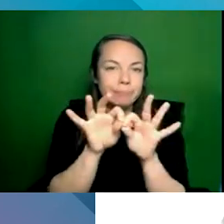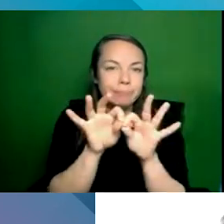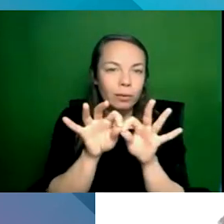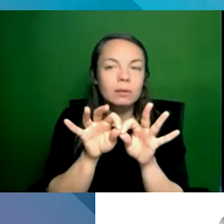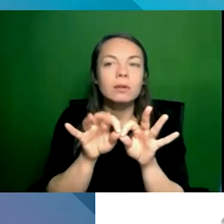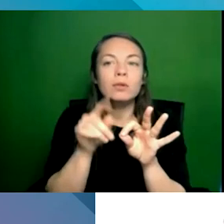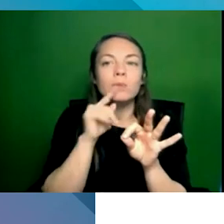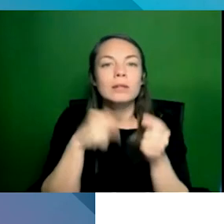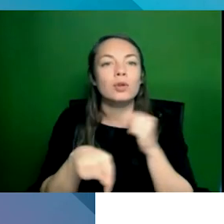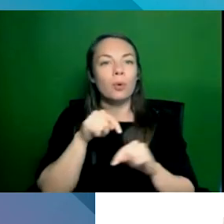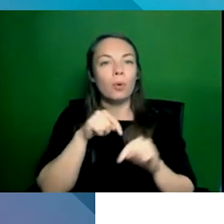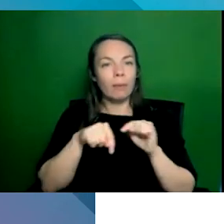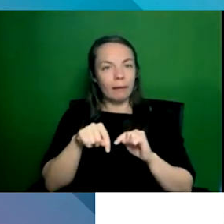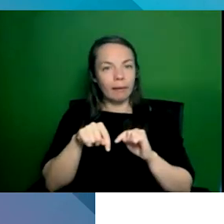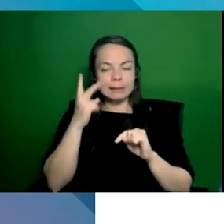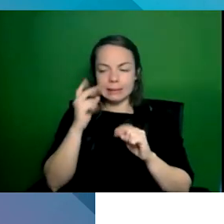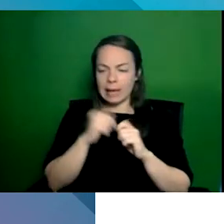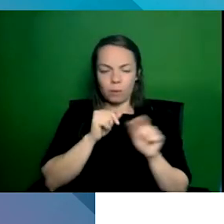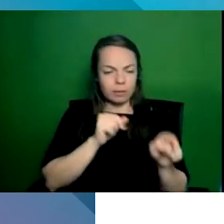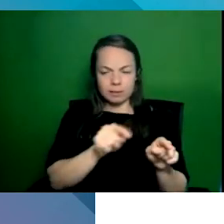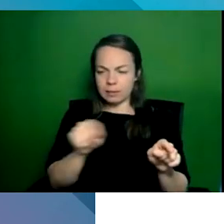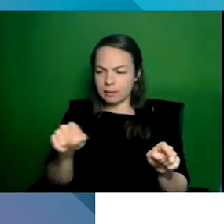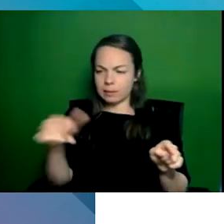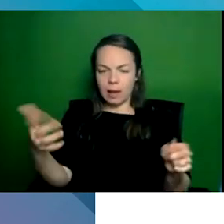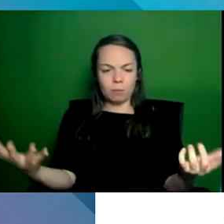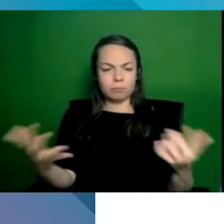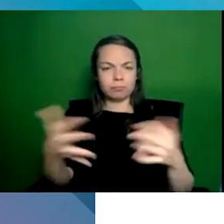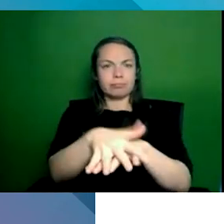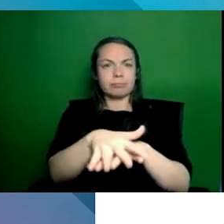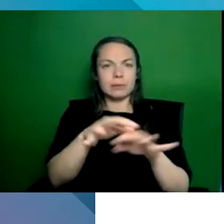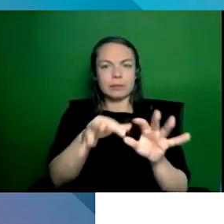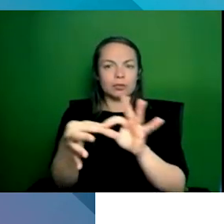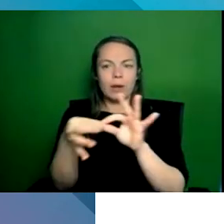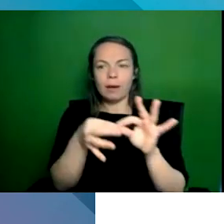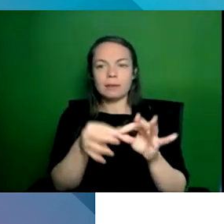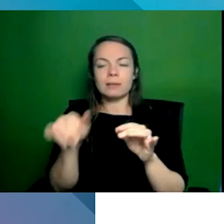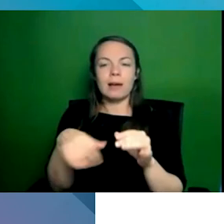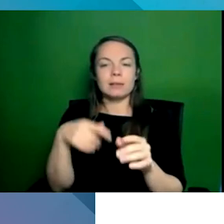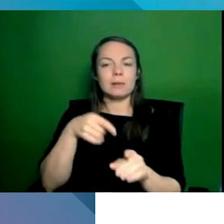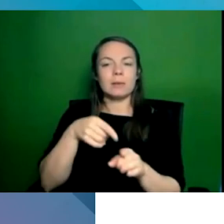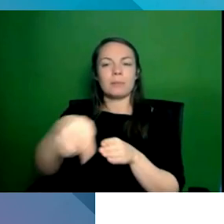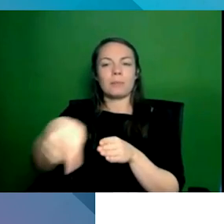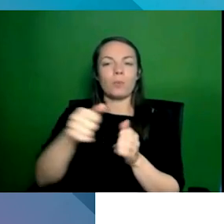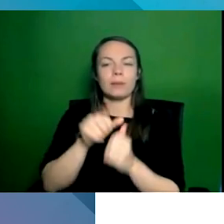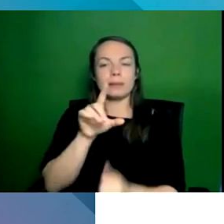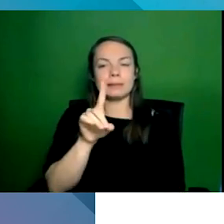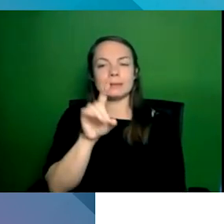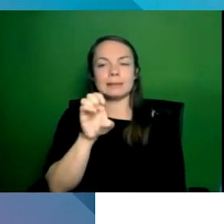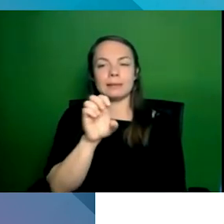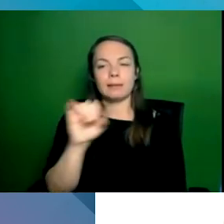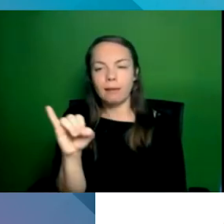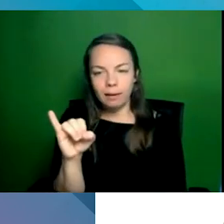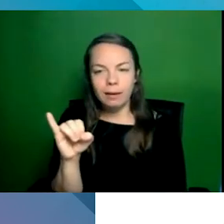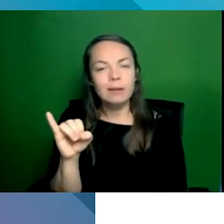things integrate and interact. And I think that's the root behind like DEI is the idea of like, no, there's actually people involved. This isn't just a statistic. This isn't